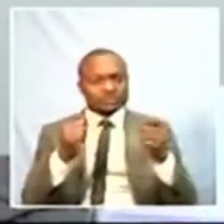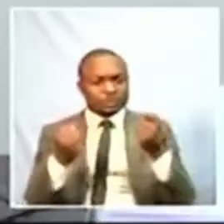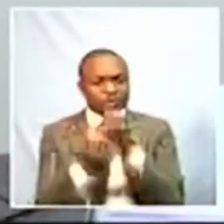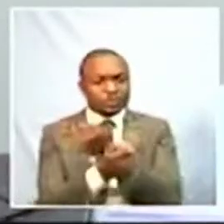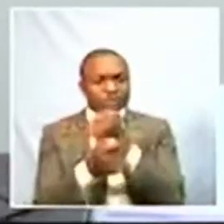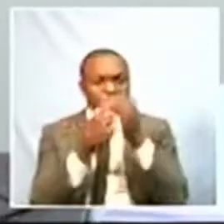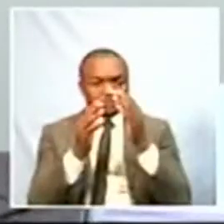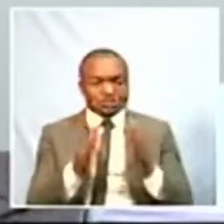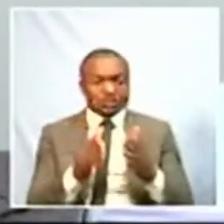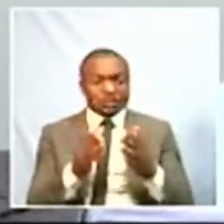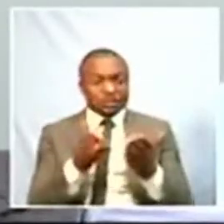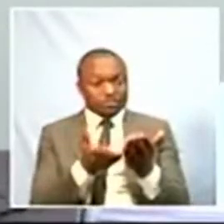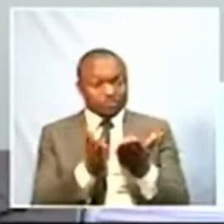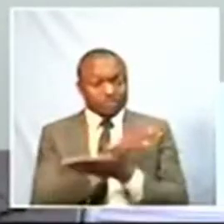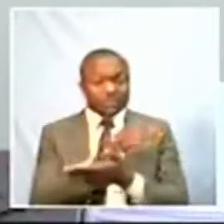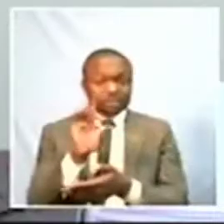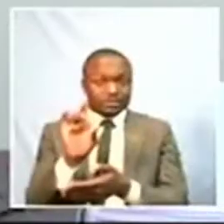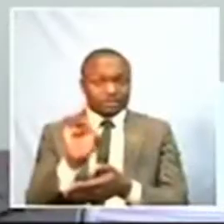If you're on page 8,